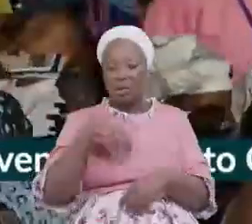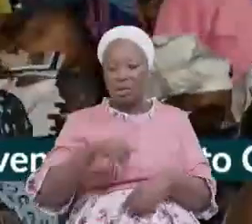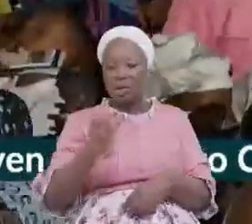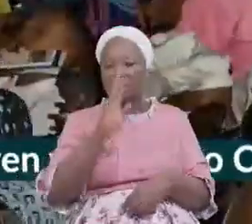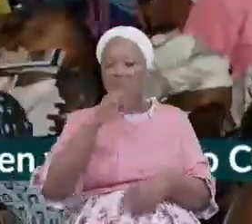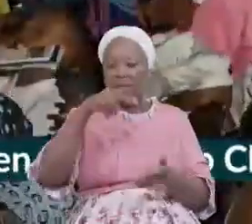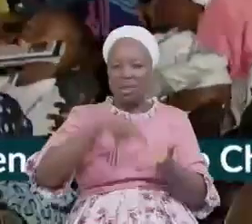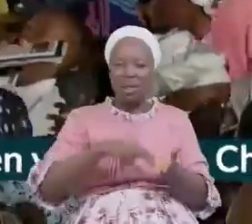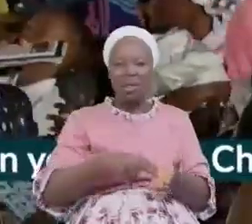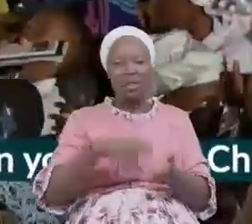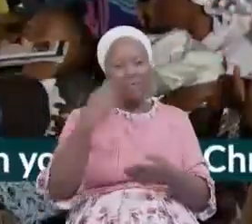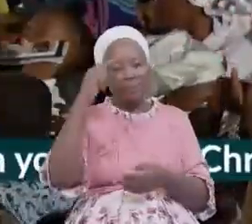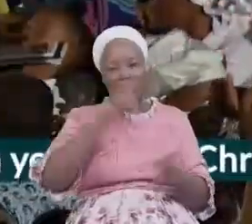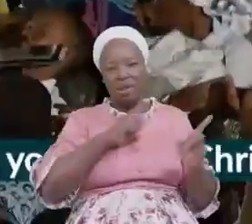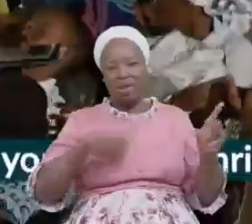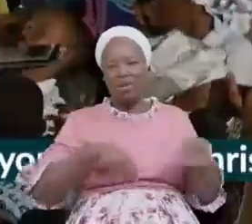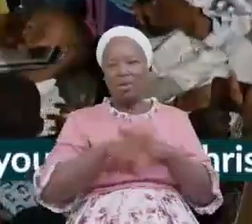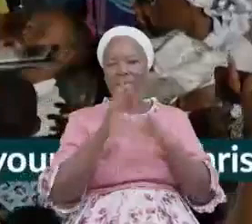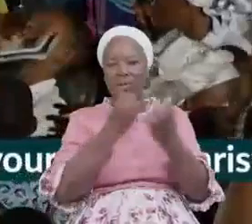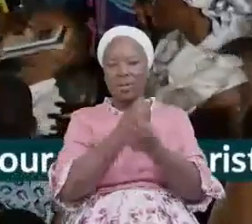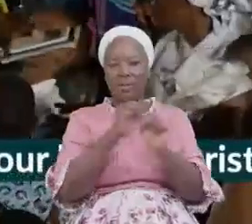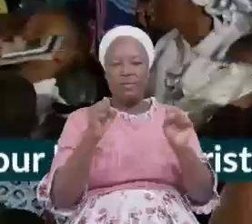salvation.